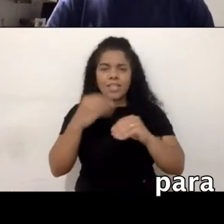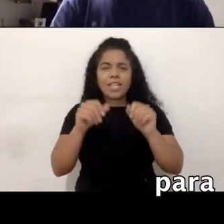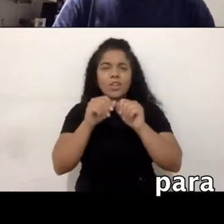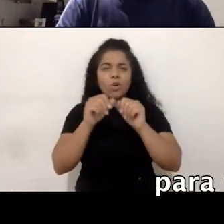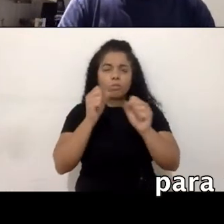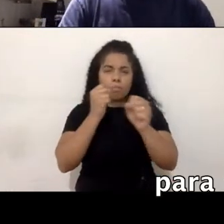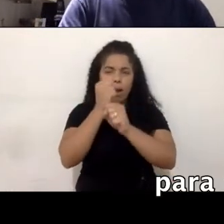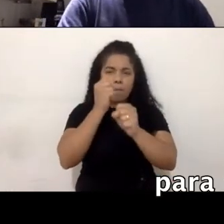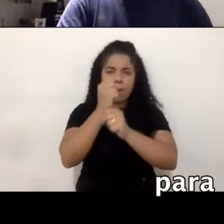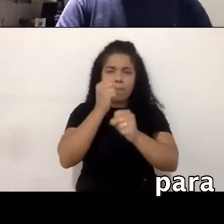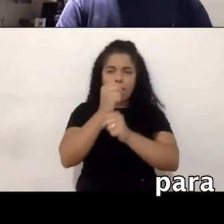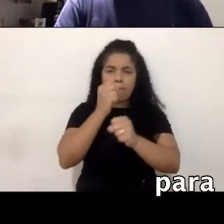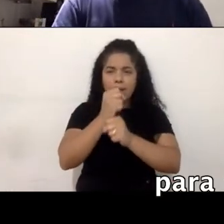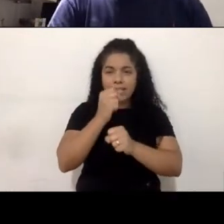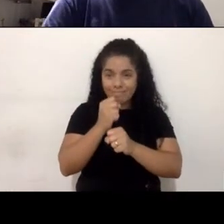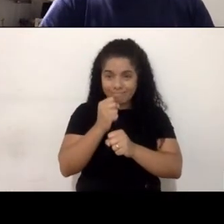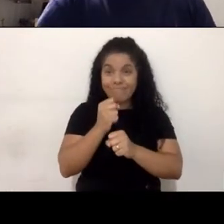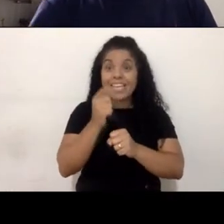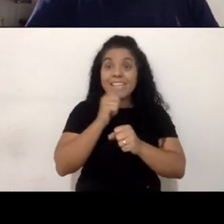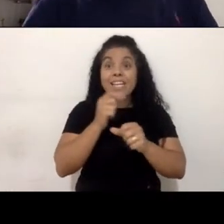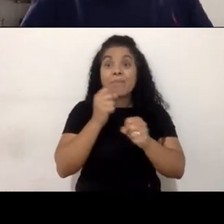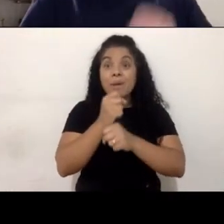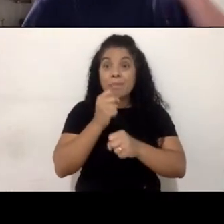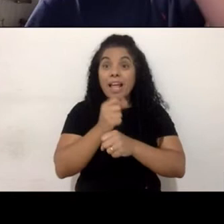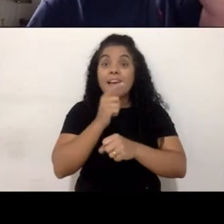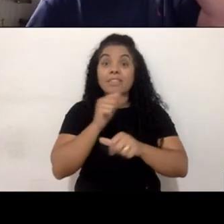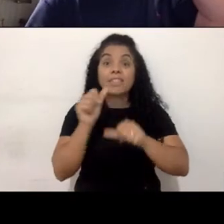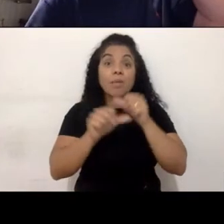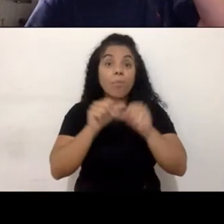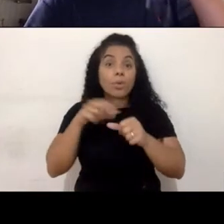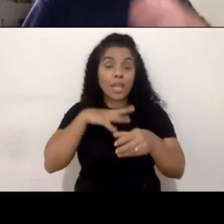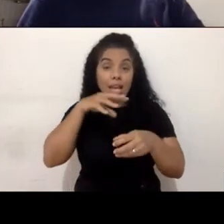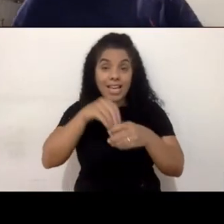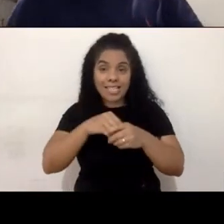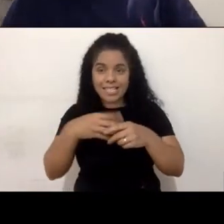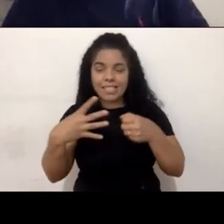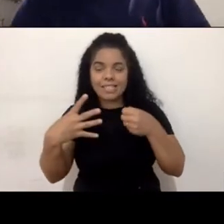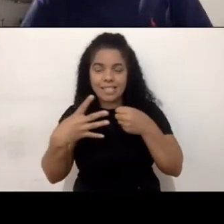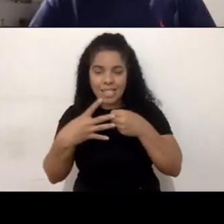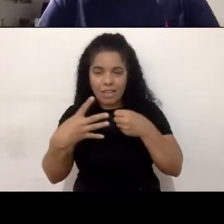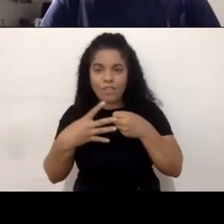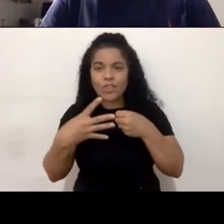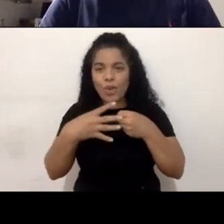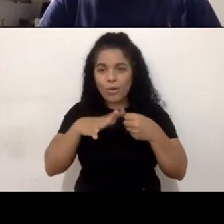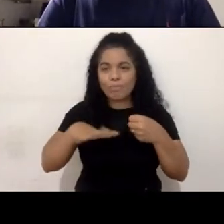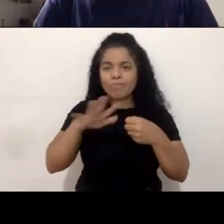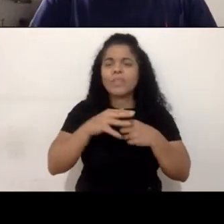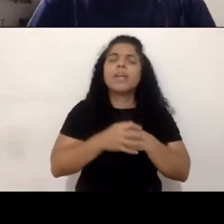servers in our environment. And this was around the time, some years back, where one of these